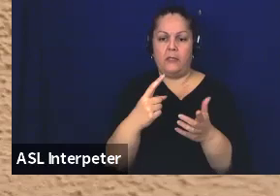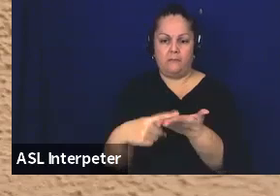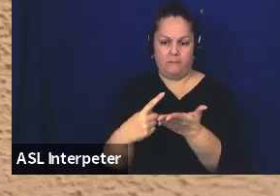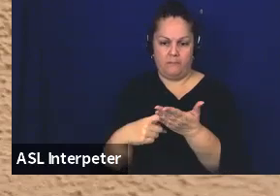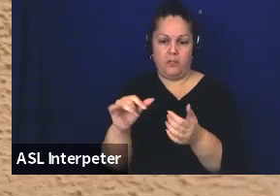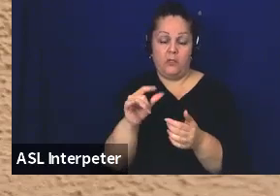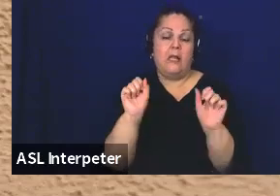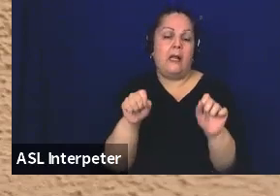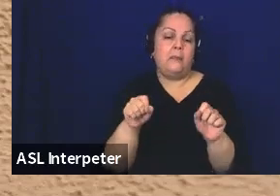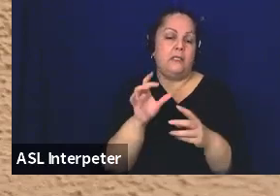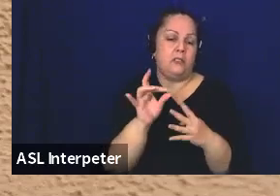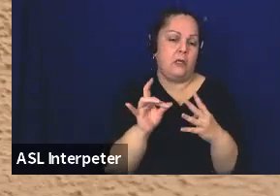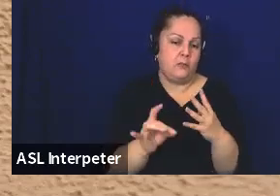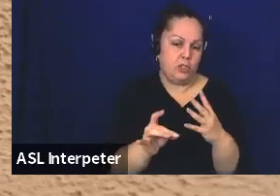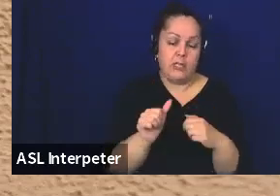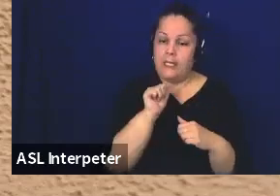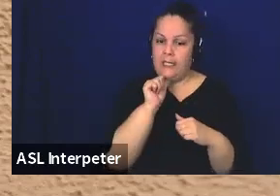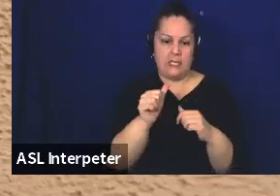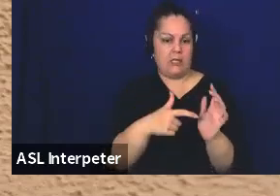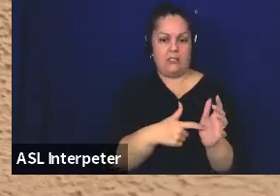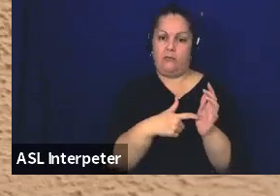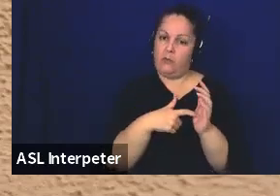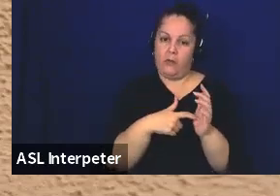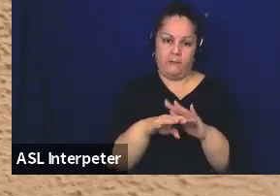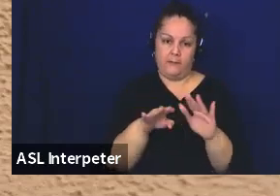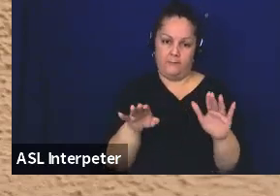as a potential option, not as a requirement.